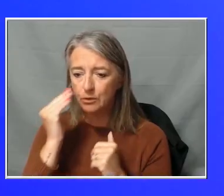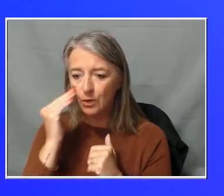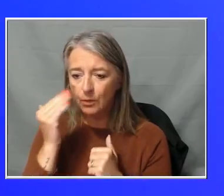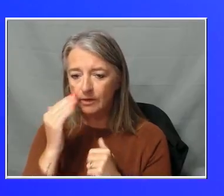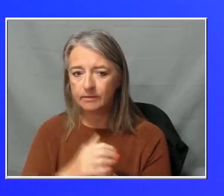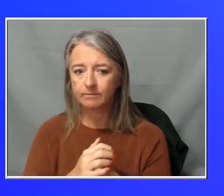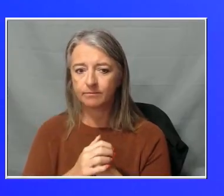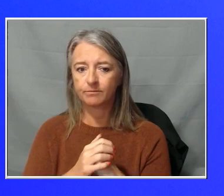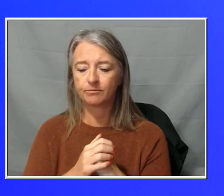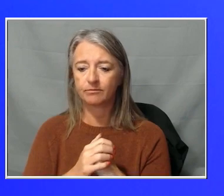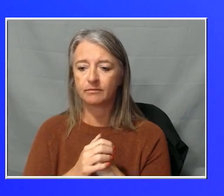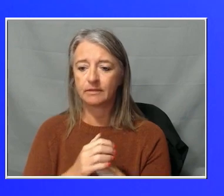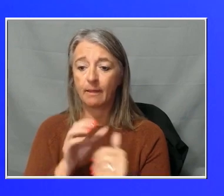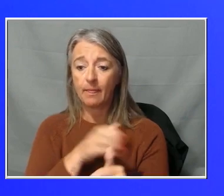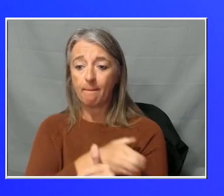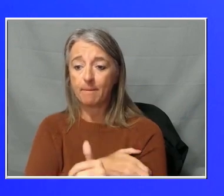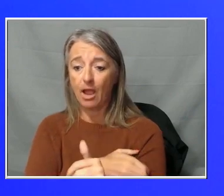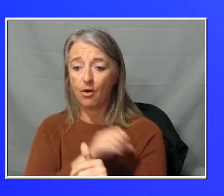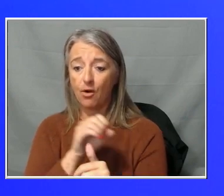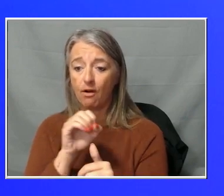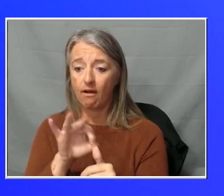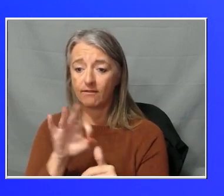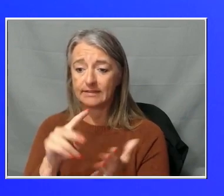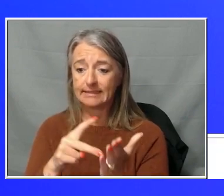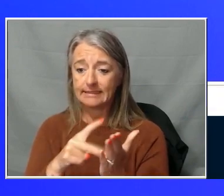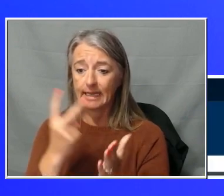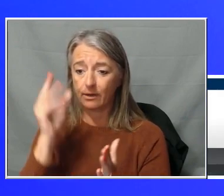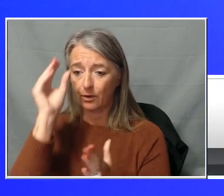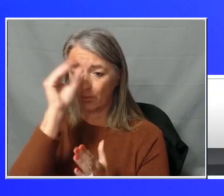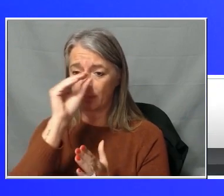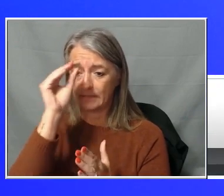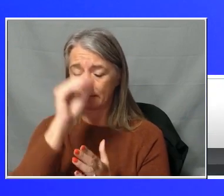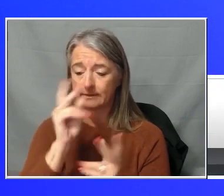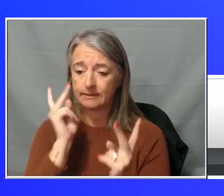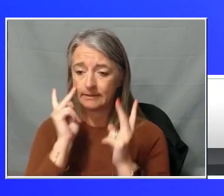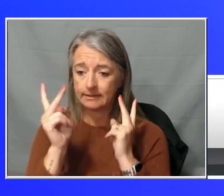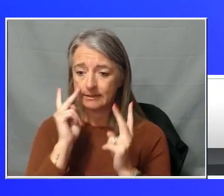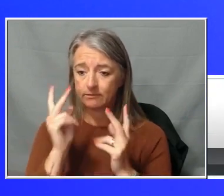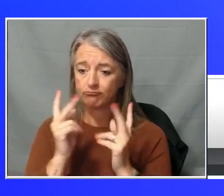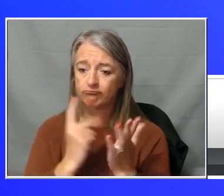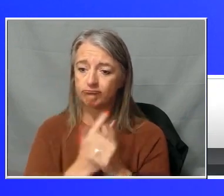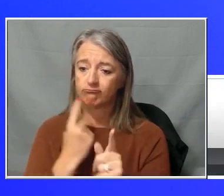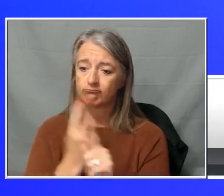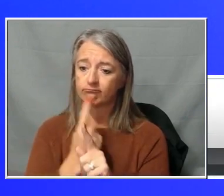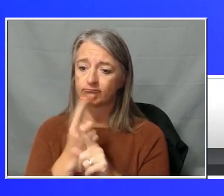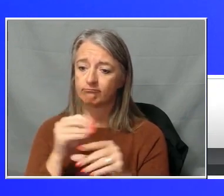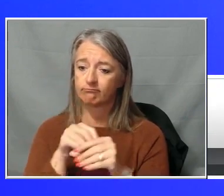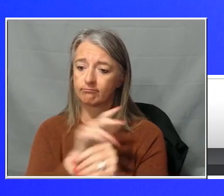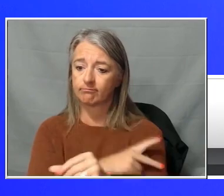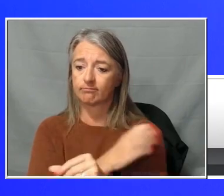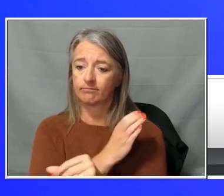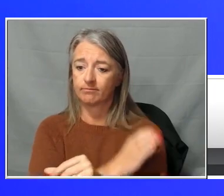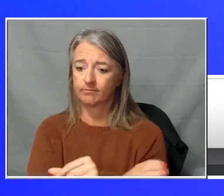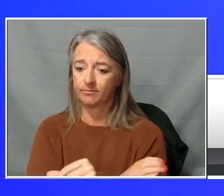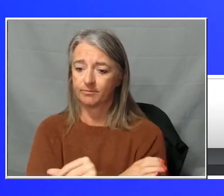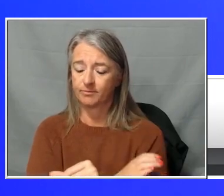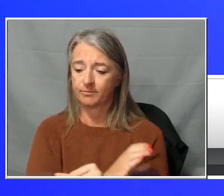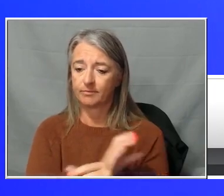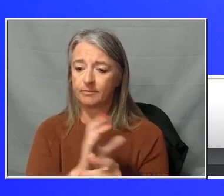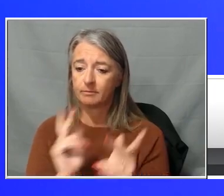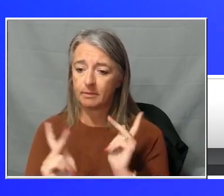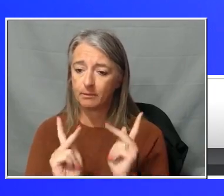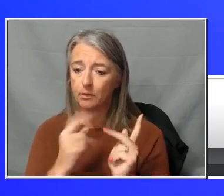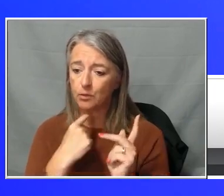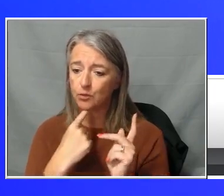of the second opinion. This is what you said, and I see this on a regular basis in my clinic. Patients are told there